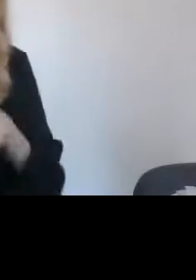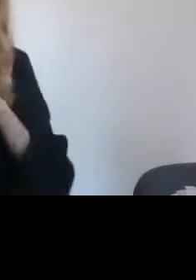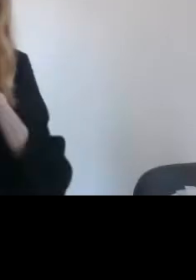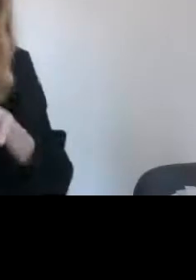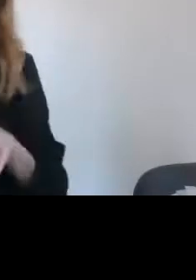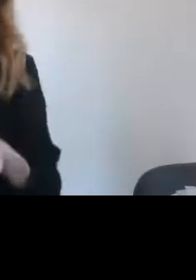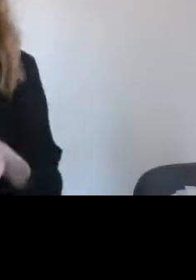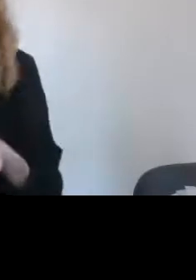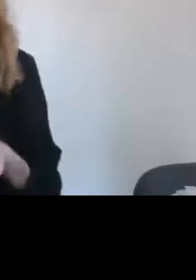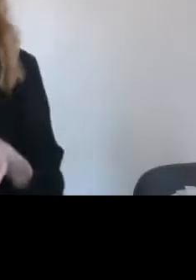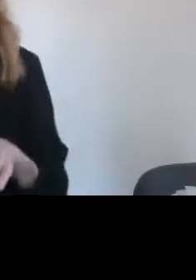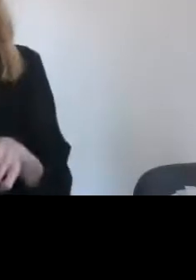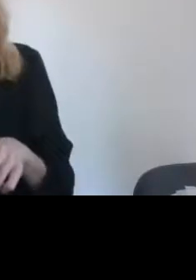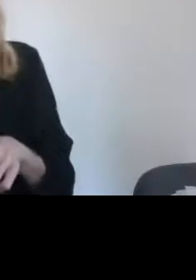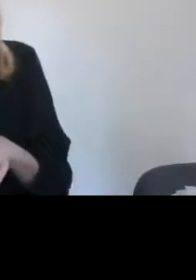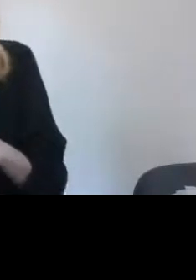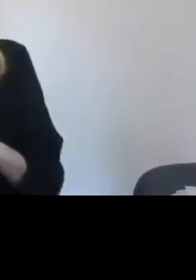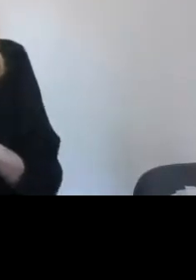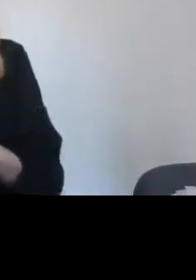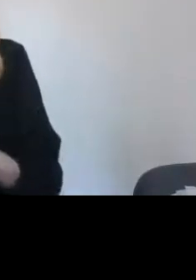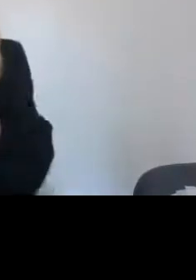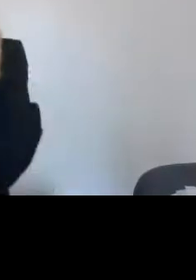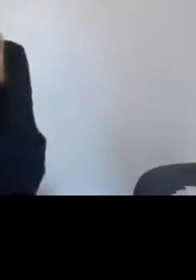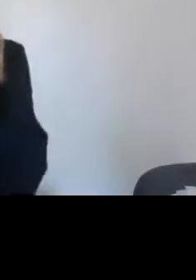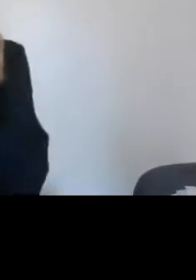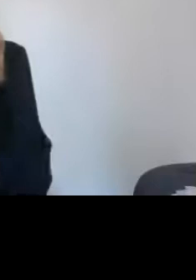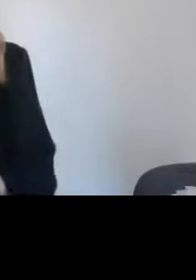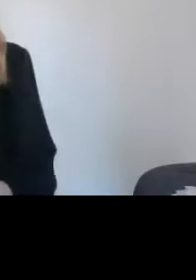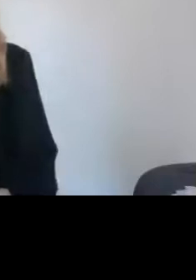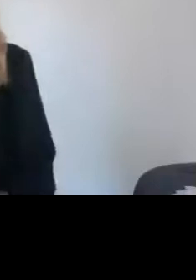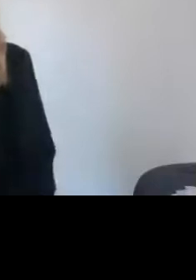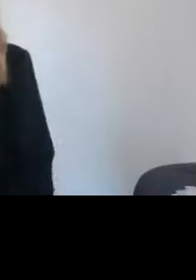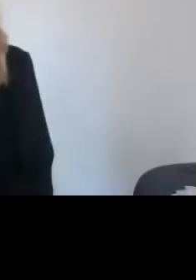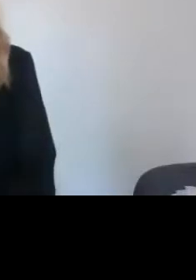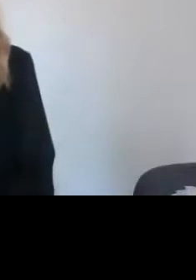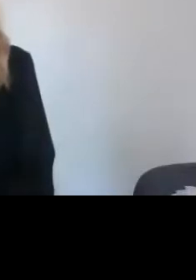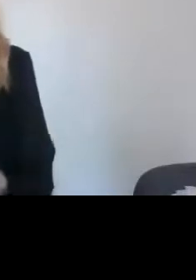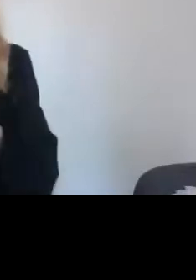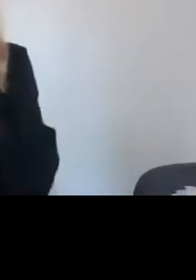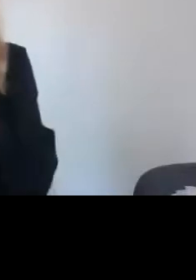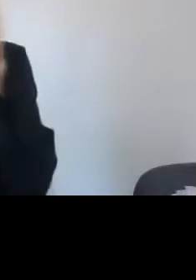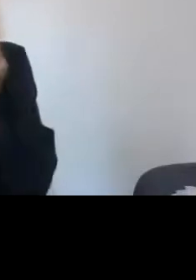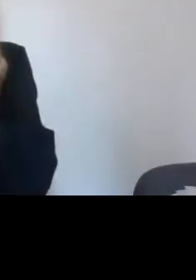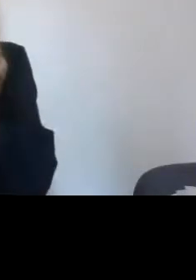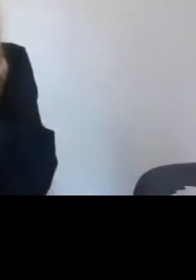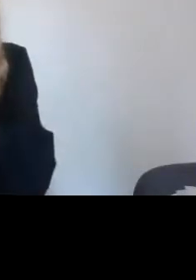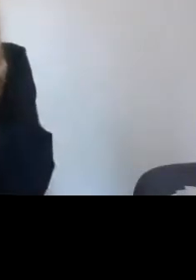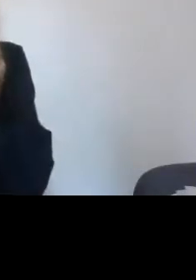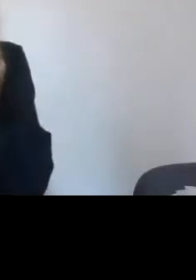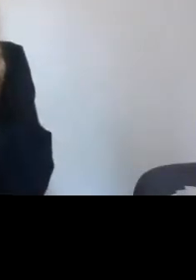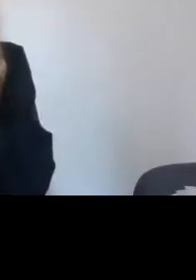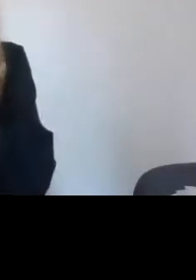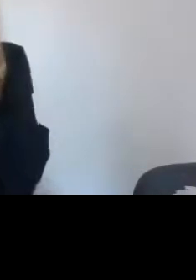presentation. It will be how you are going to rank #1 on the Google search engine results page. Okay,